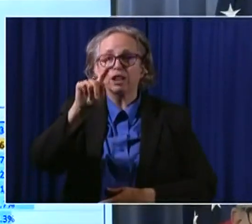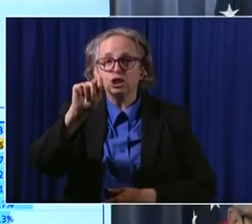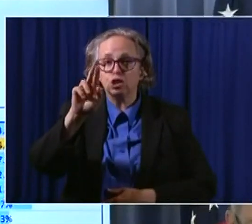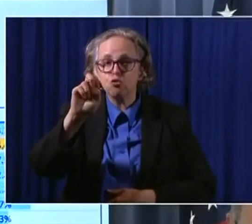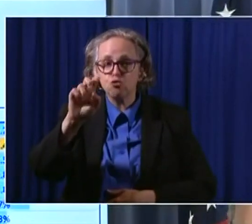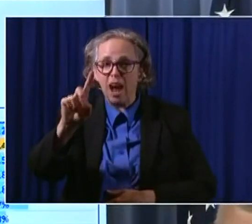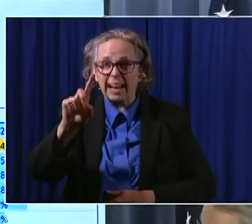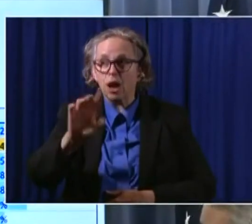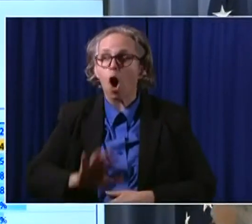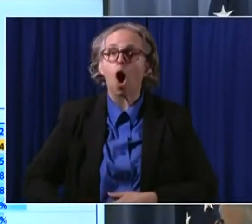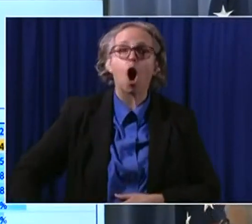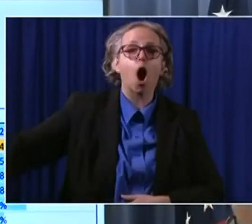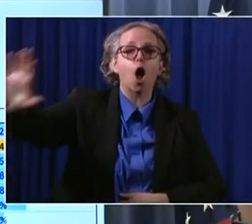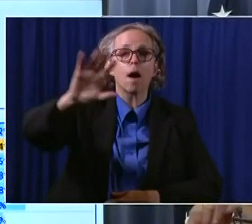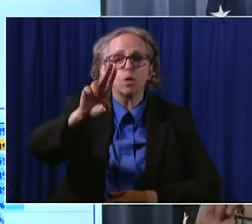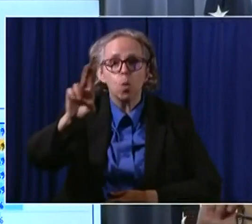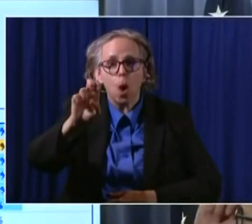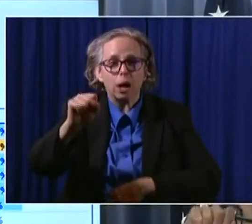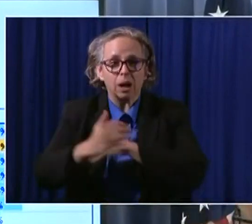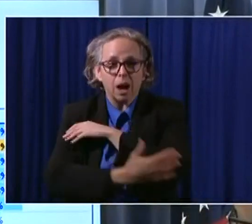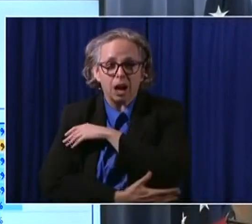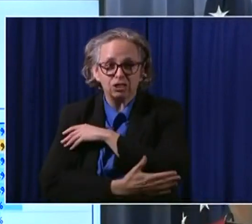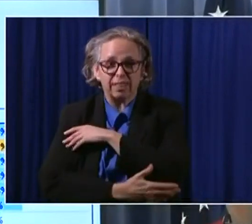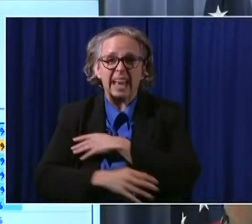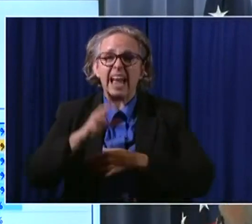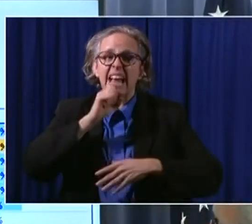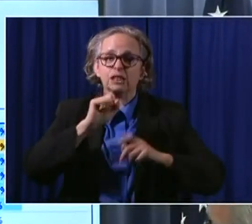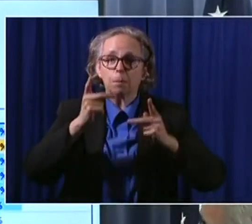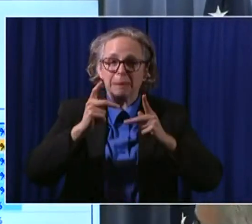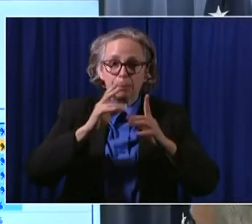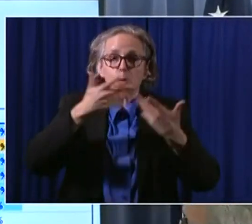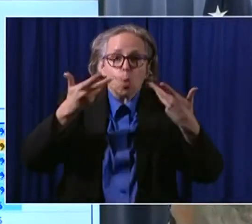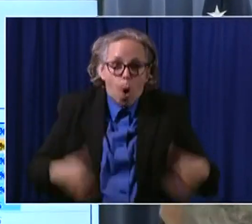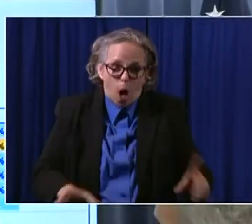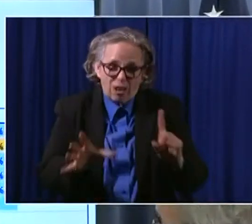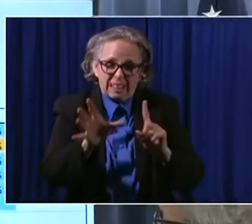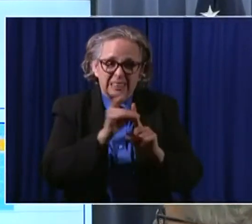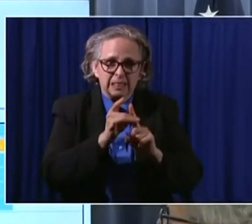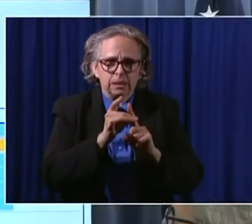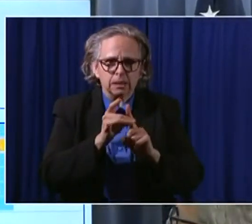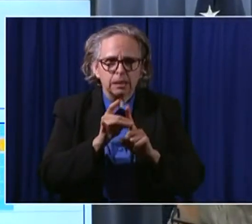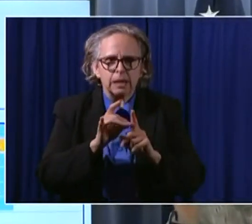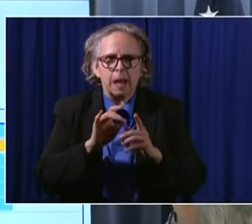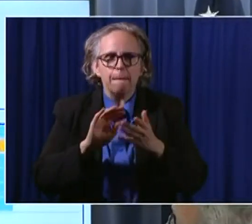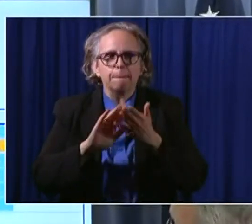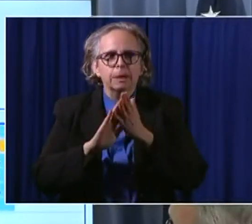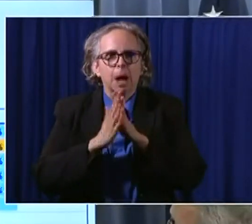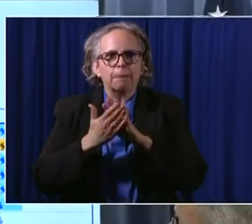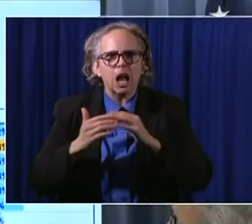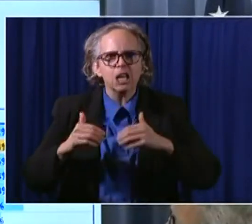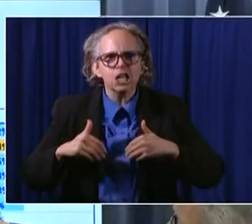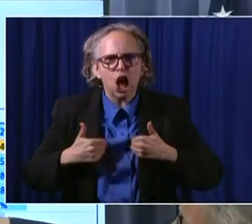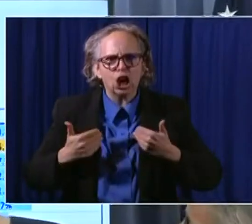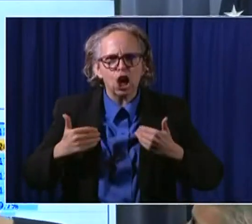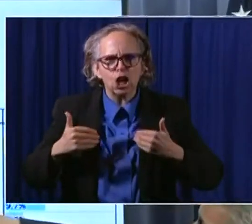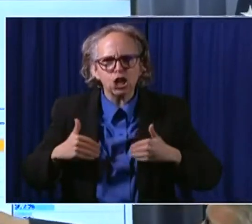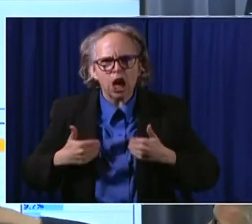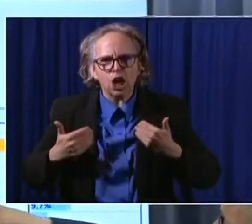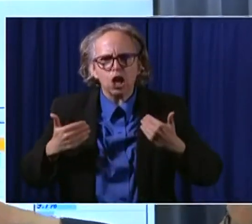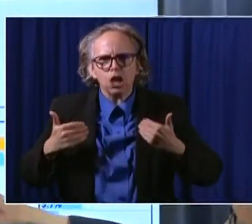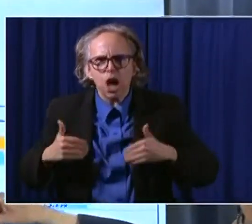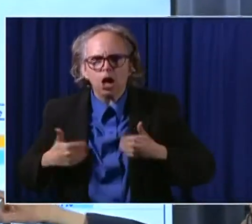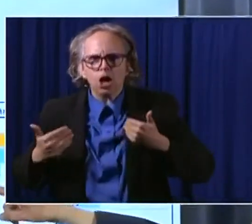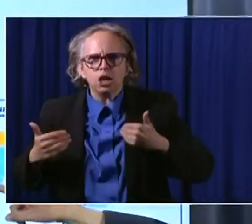with COVID-19 is getting younger. This is a chart that our team put together. If you look at 0 to 19,